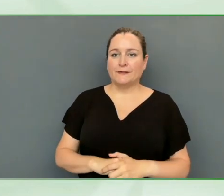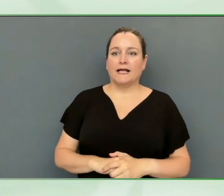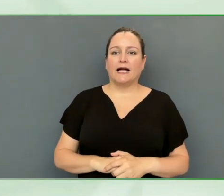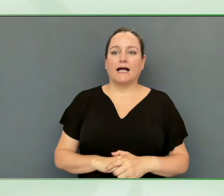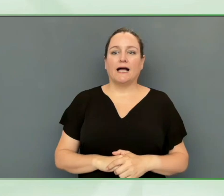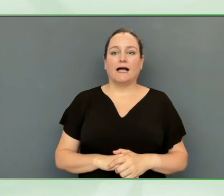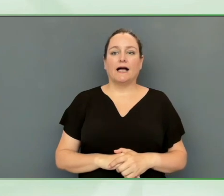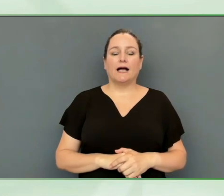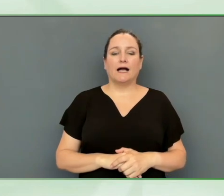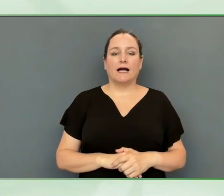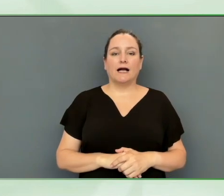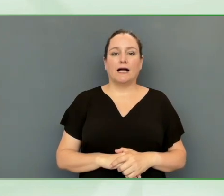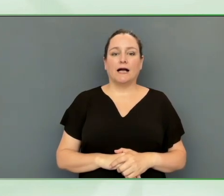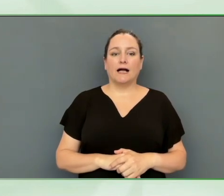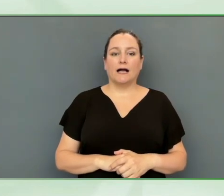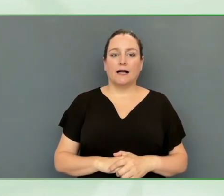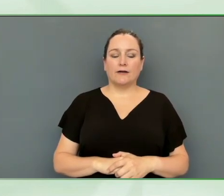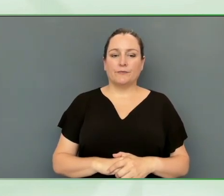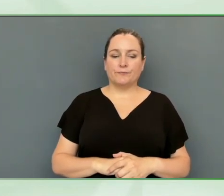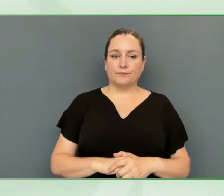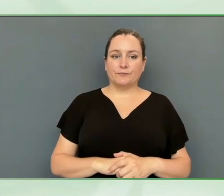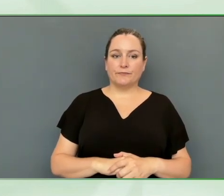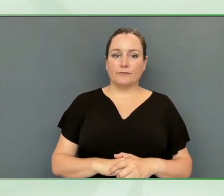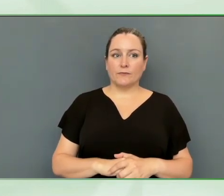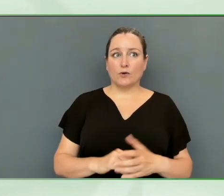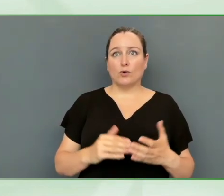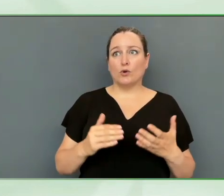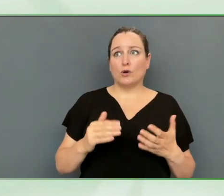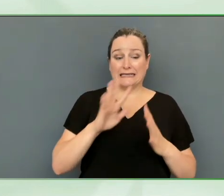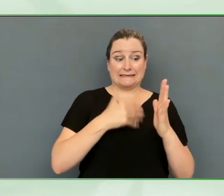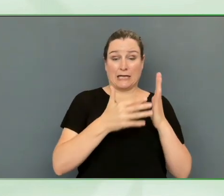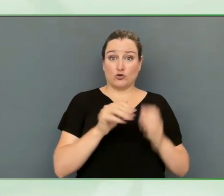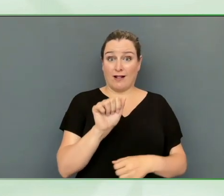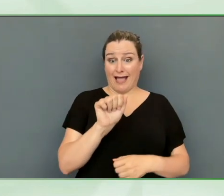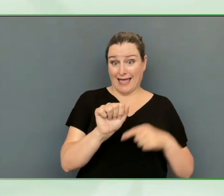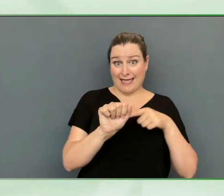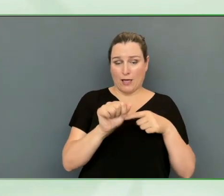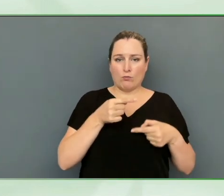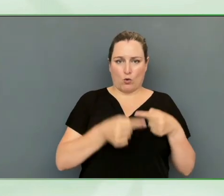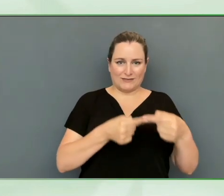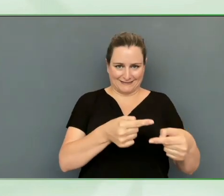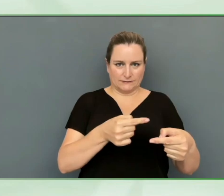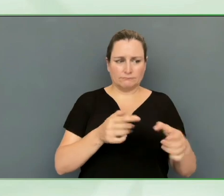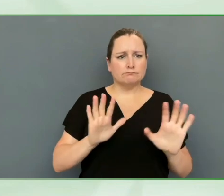regular process where everyone does apply, but the Schedule A process does help.